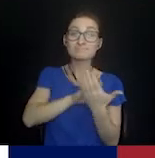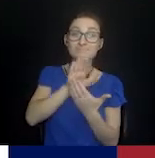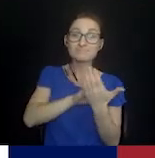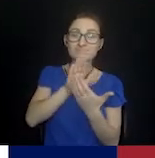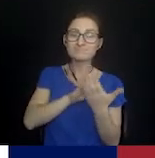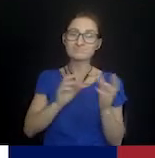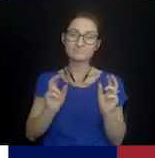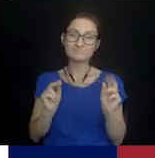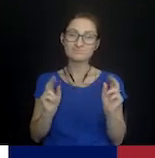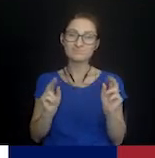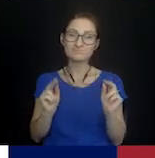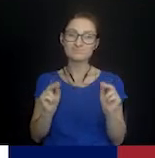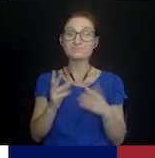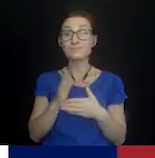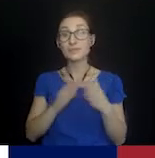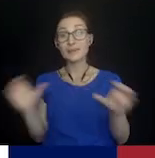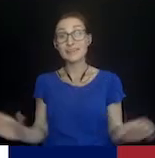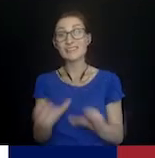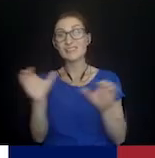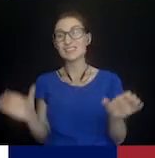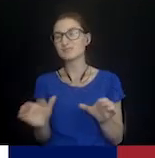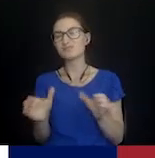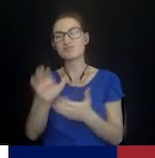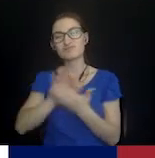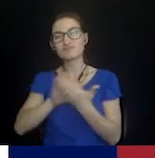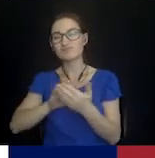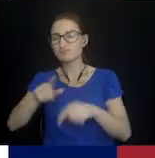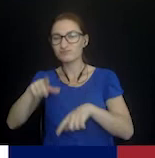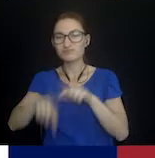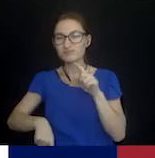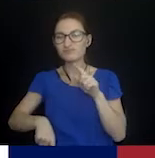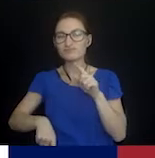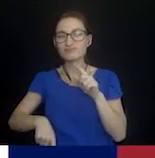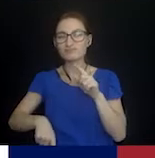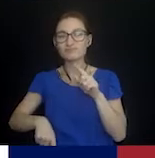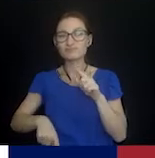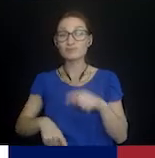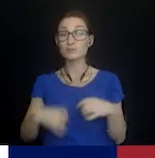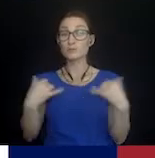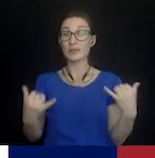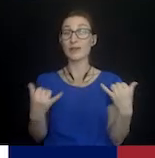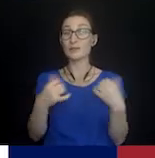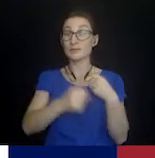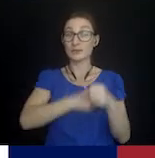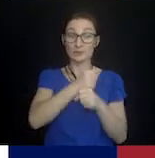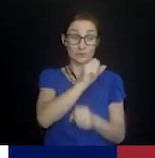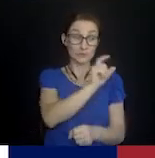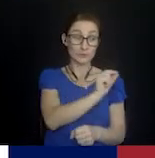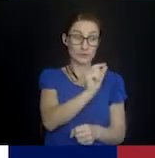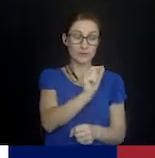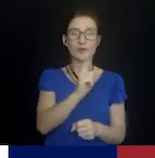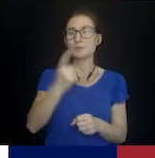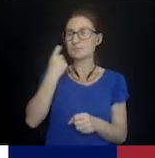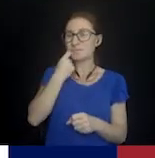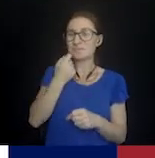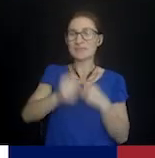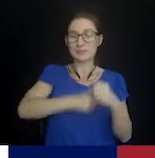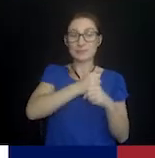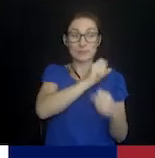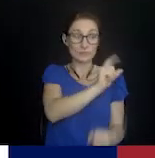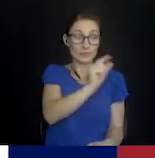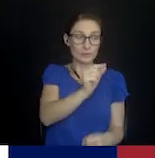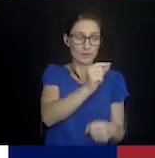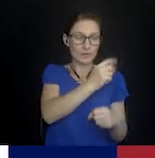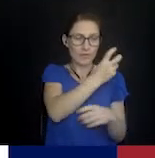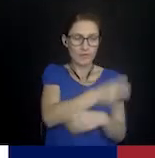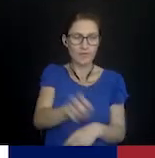candidate forums and some activities that we had planned as we were moving into 2020 and heading towards the elections. But we still